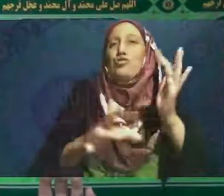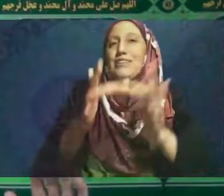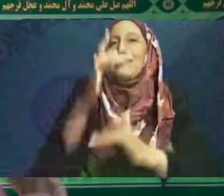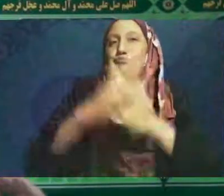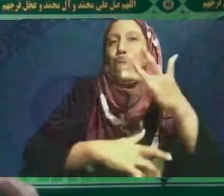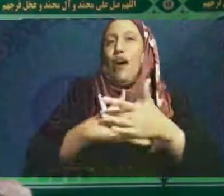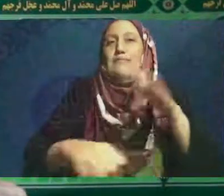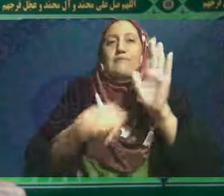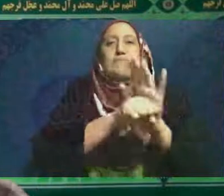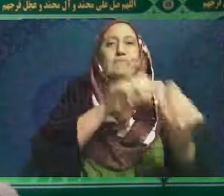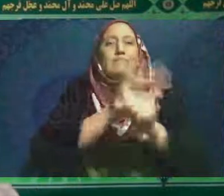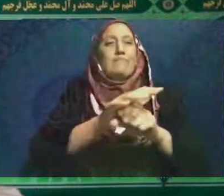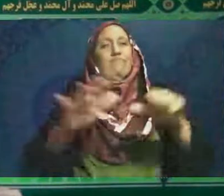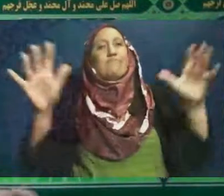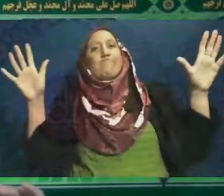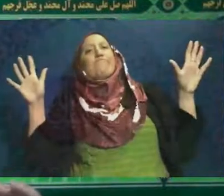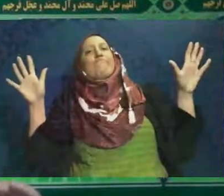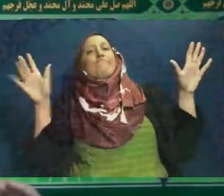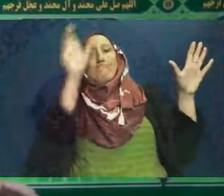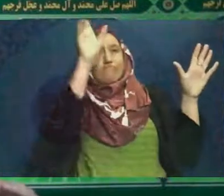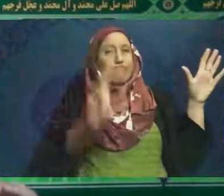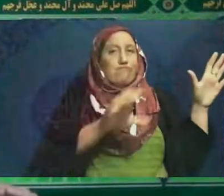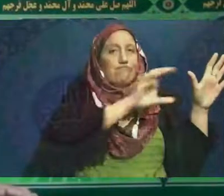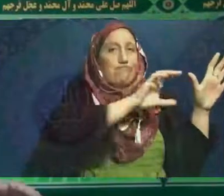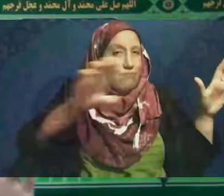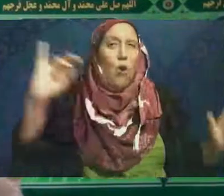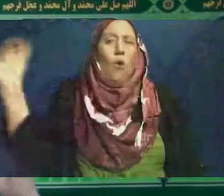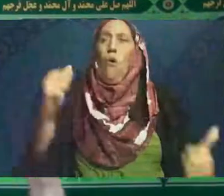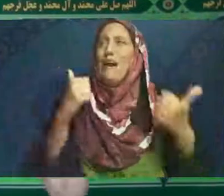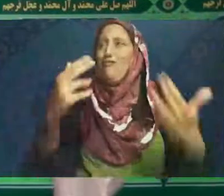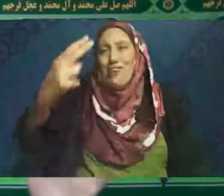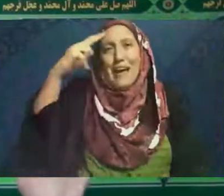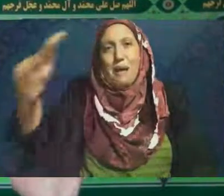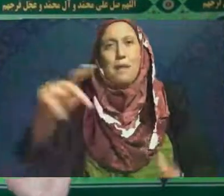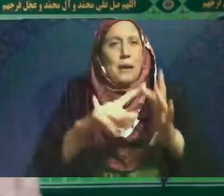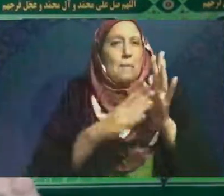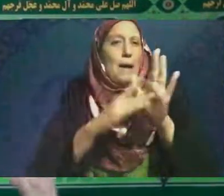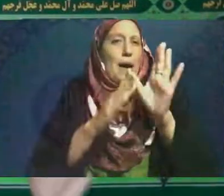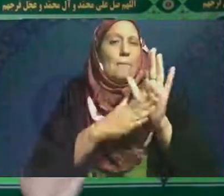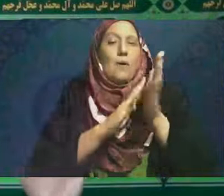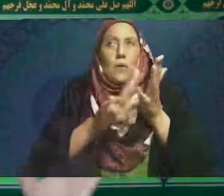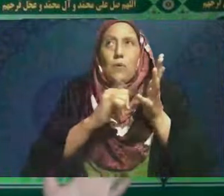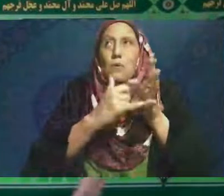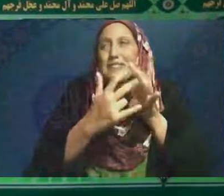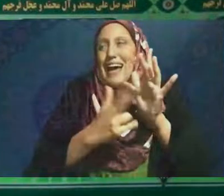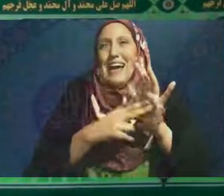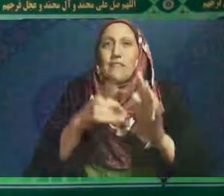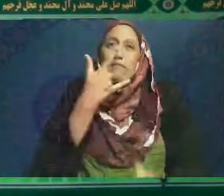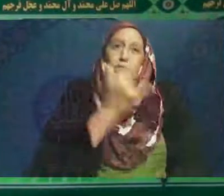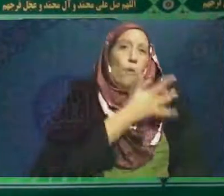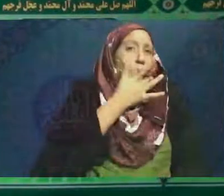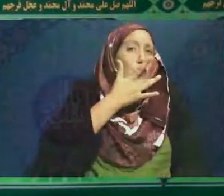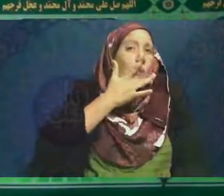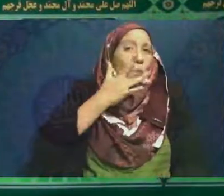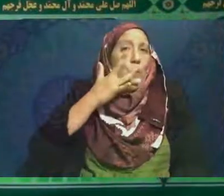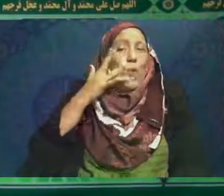alayhi salam, who was brutally massacred in Karbala. Miraculously, out of God's will, they just come